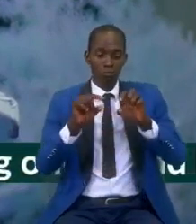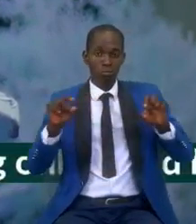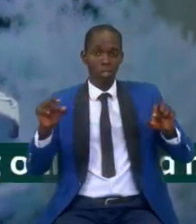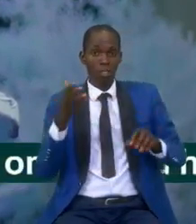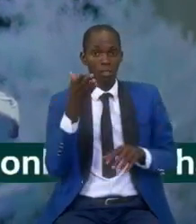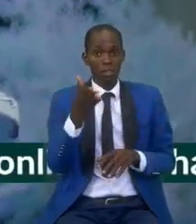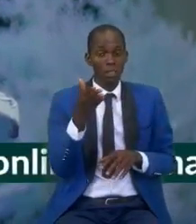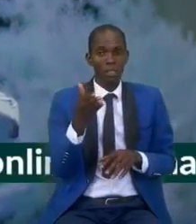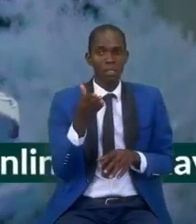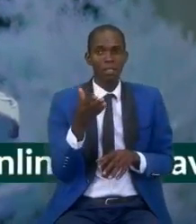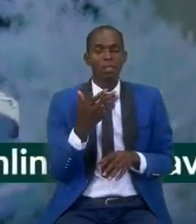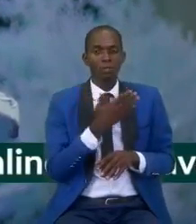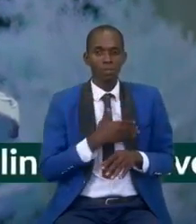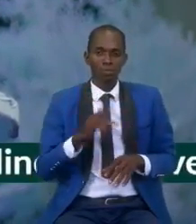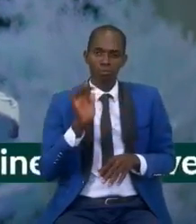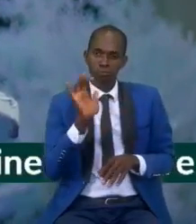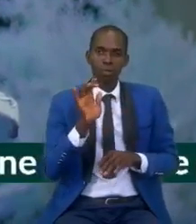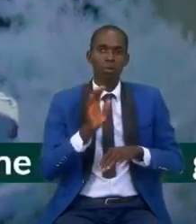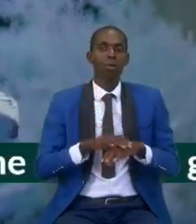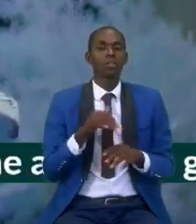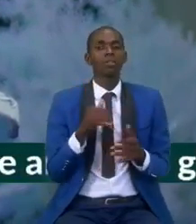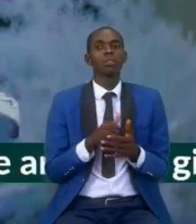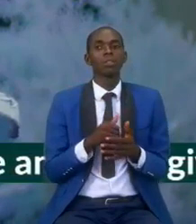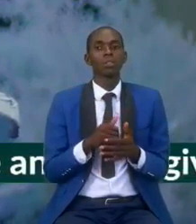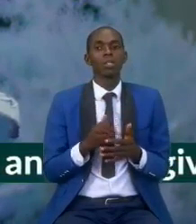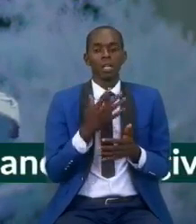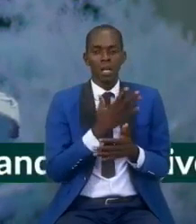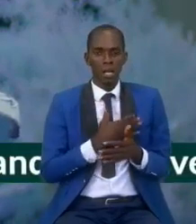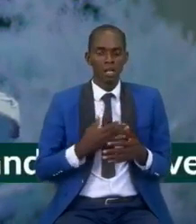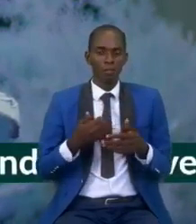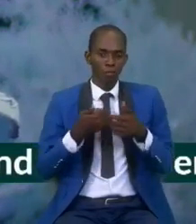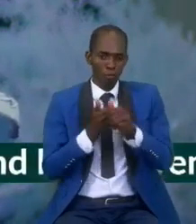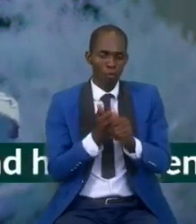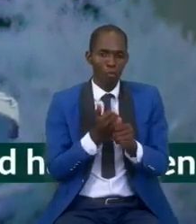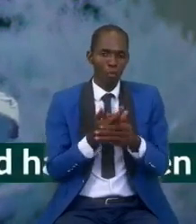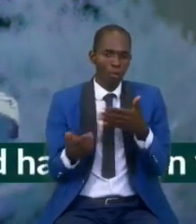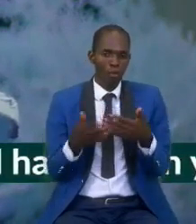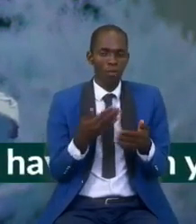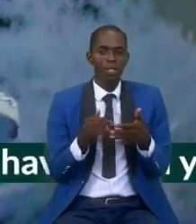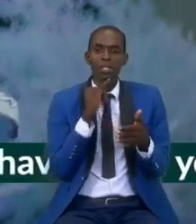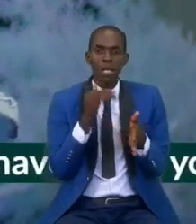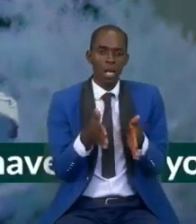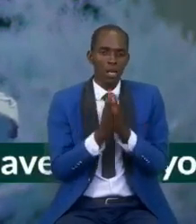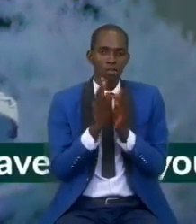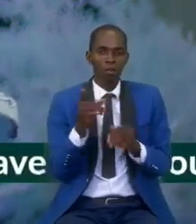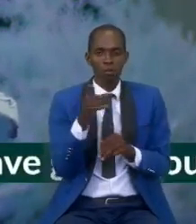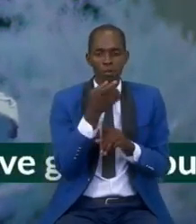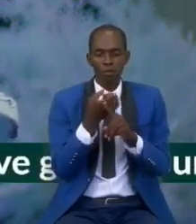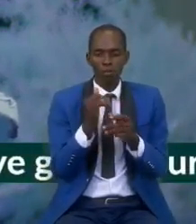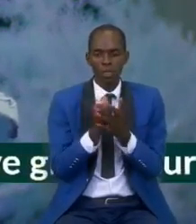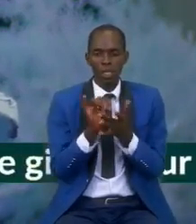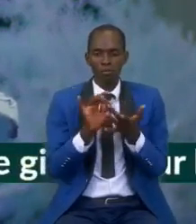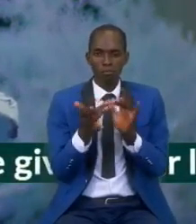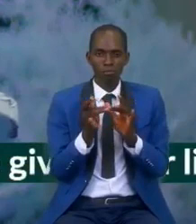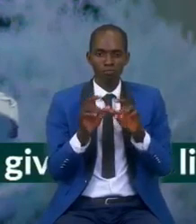form there so that we can be of more help to you and see how you will further in